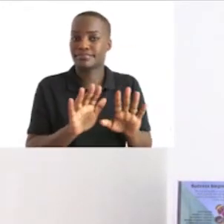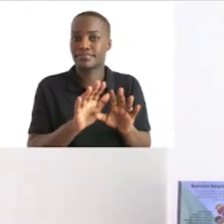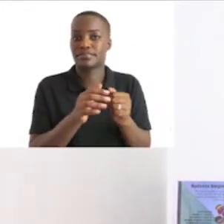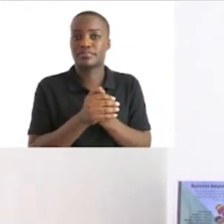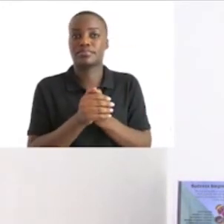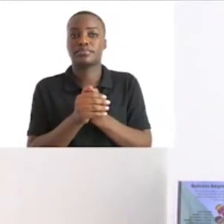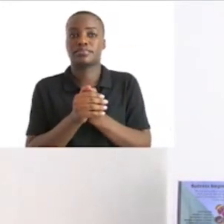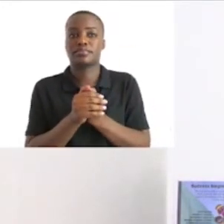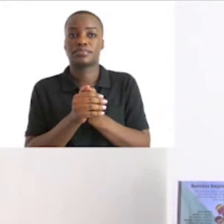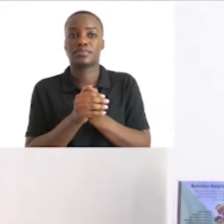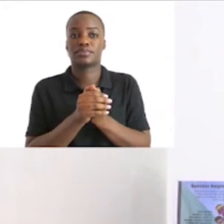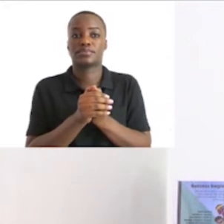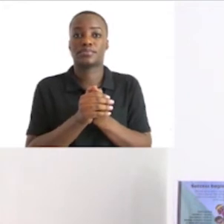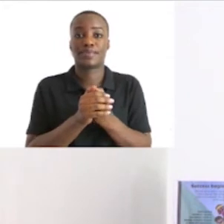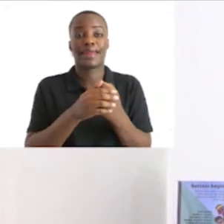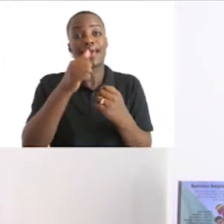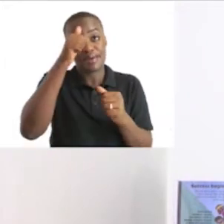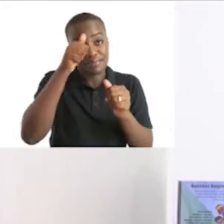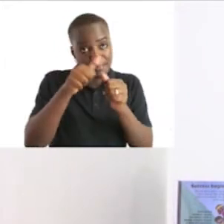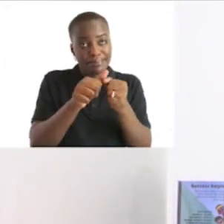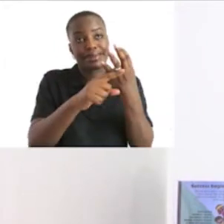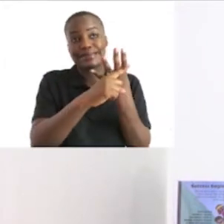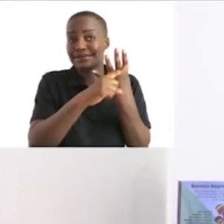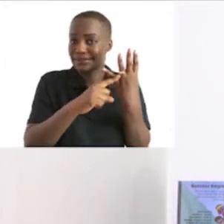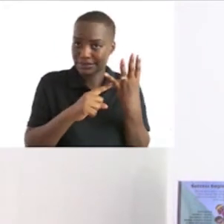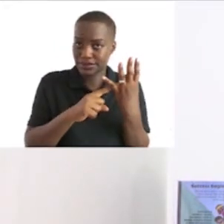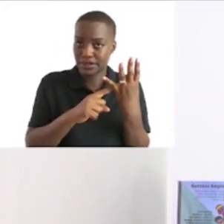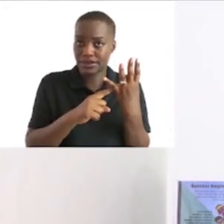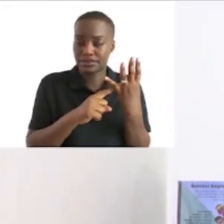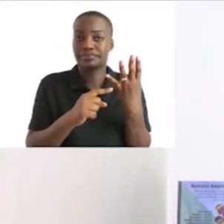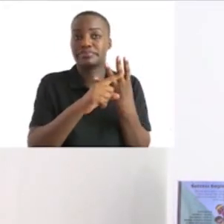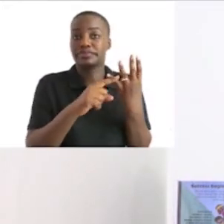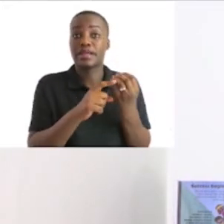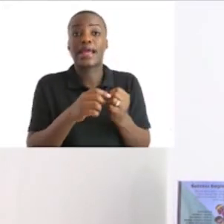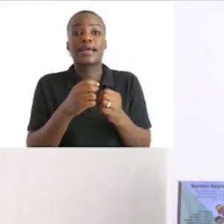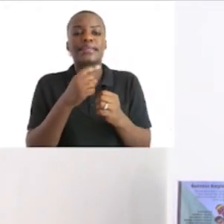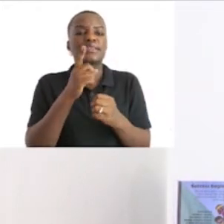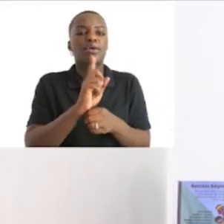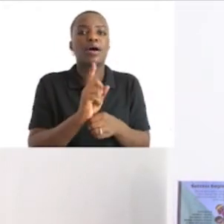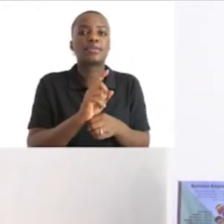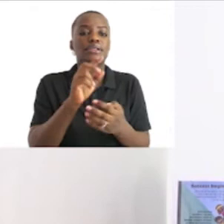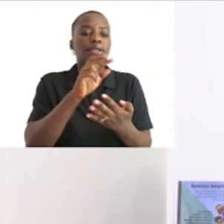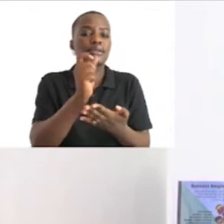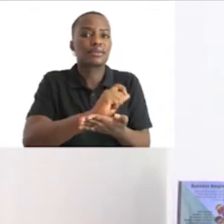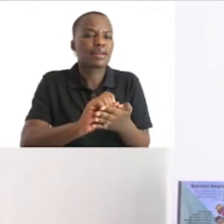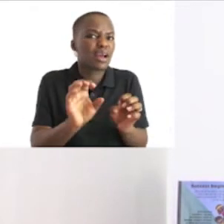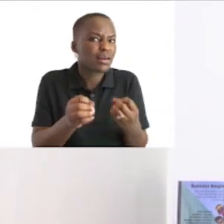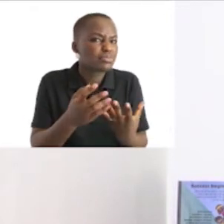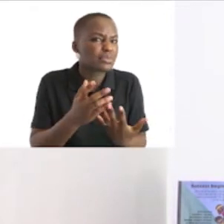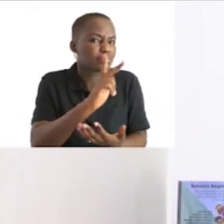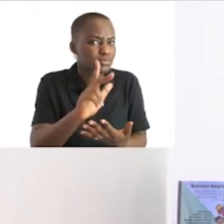And we are looking at our tally chart. Our tally chart said that there are only